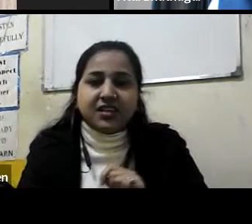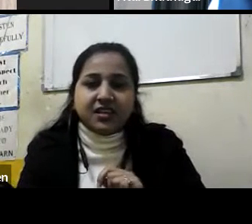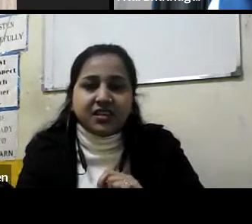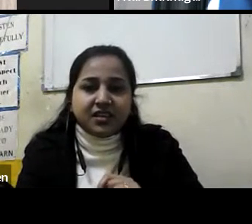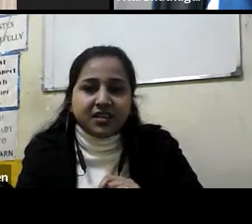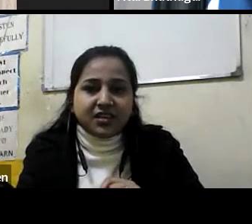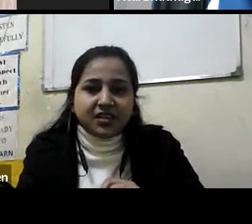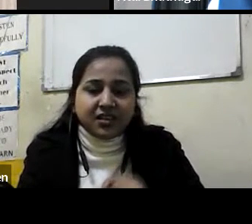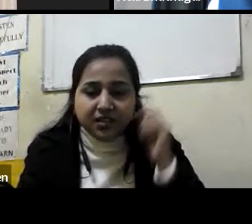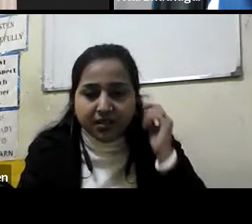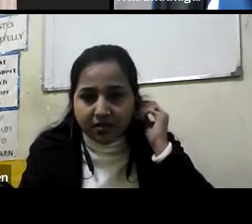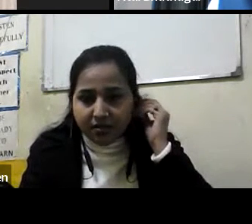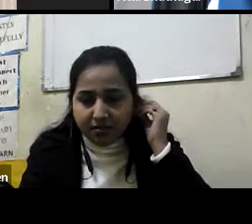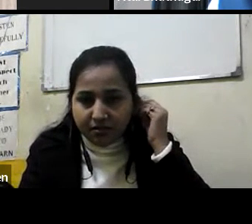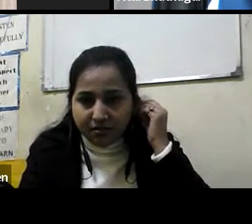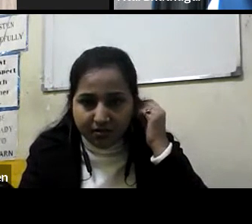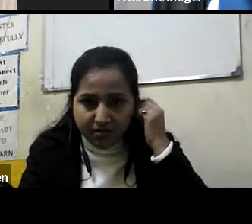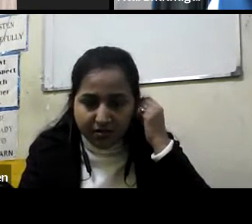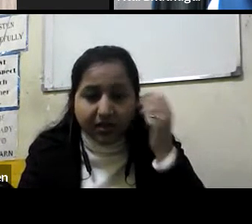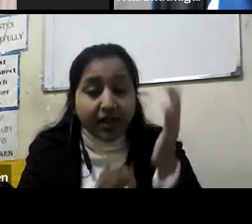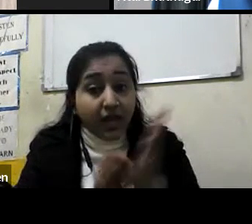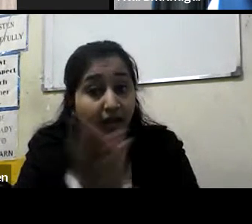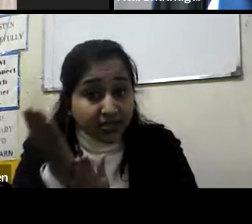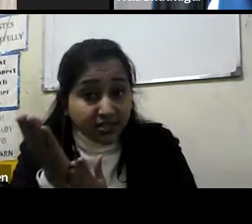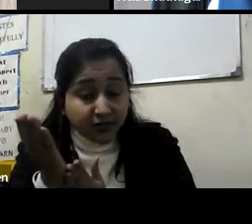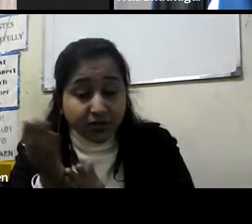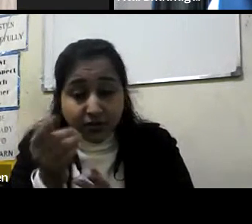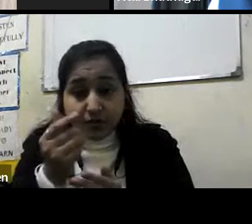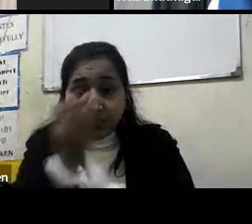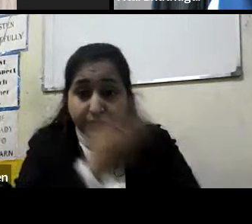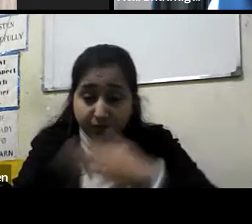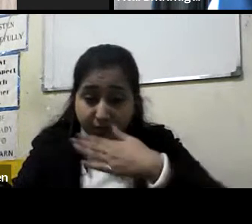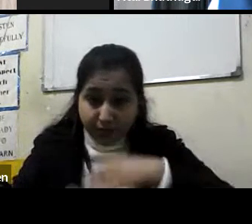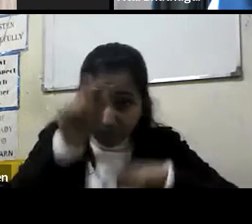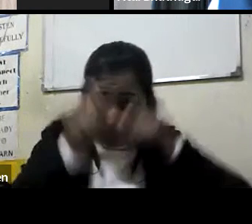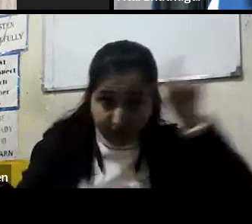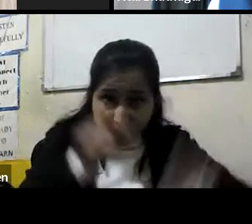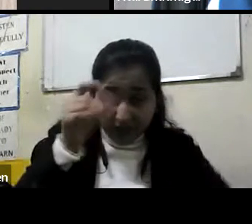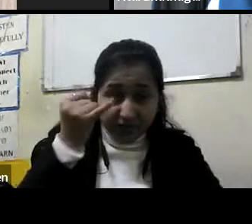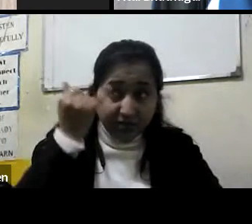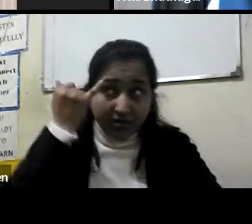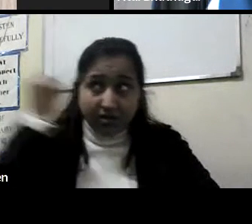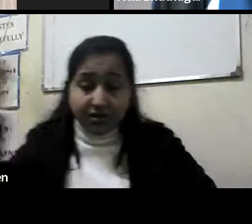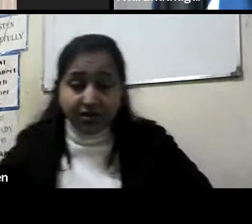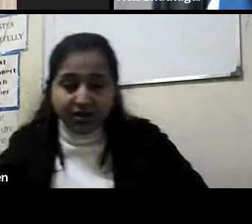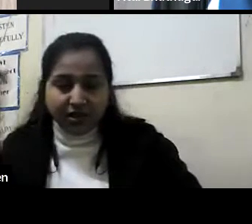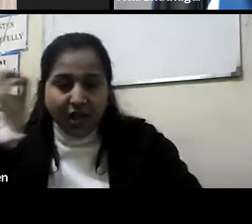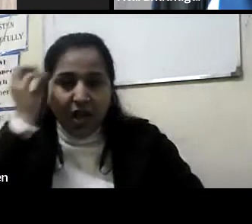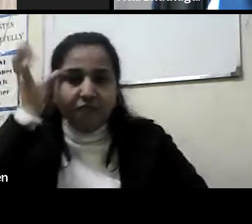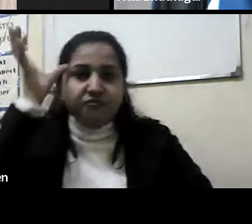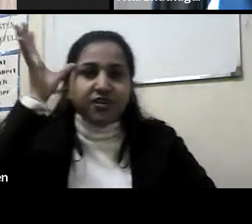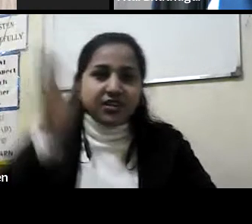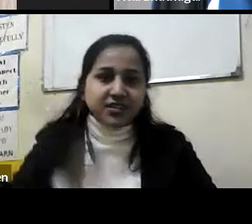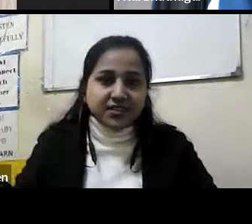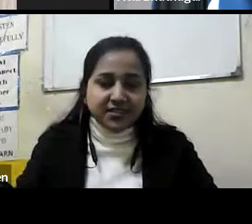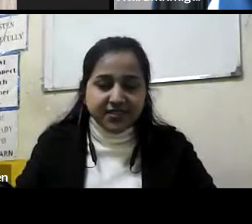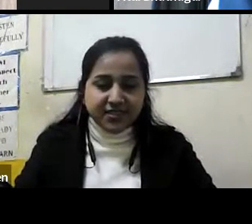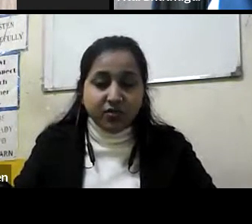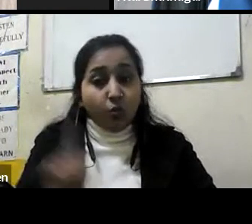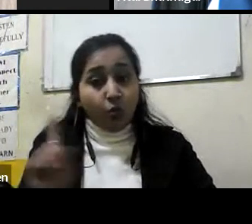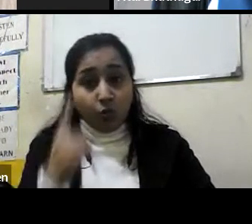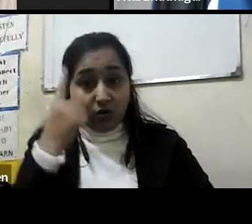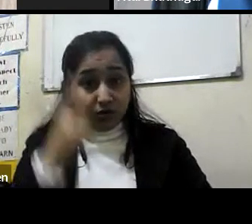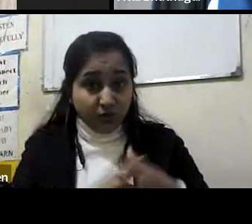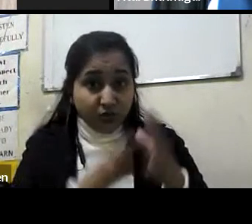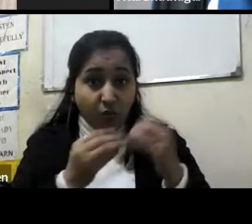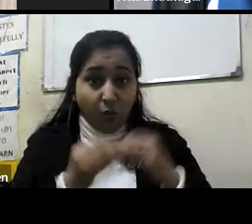these interventions accessible for people, creating awareness and also affordable. So the first job for technology is